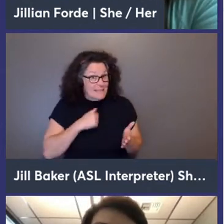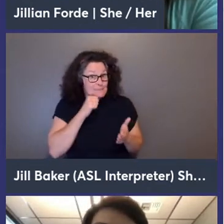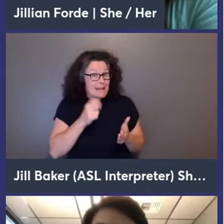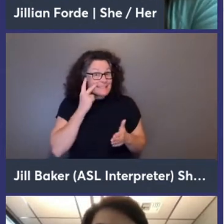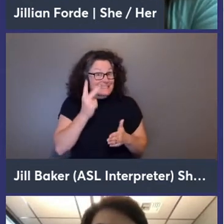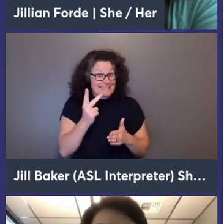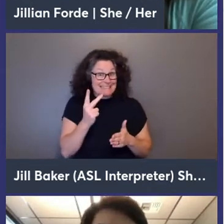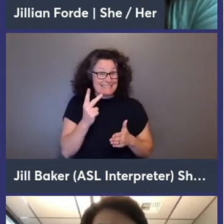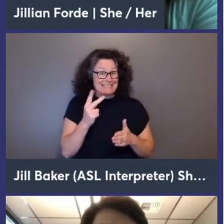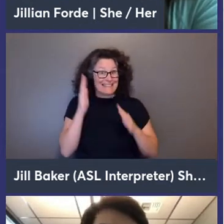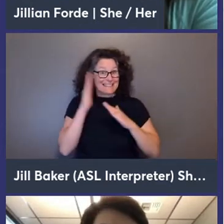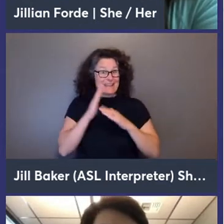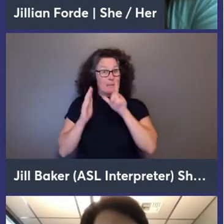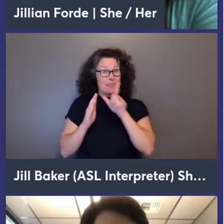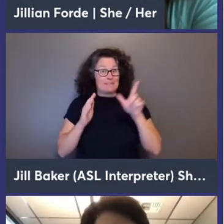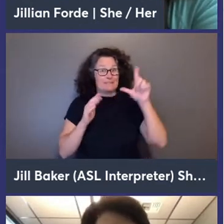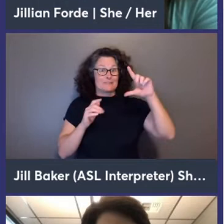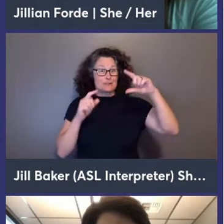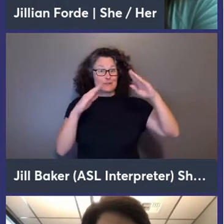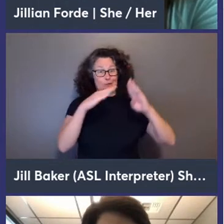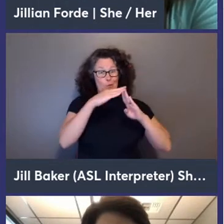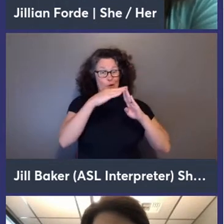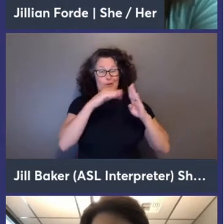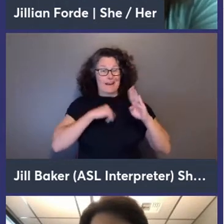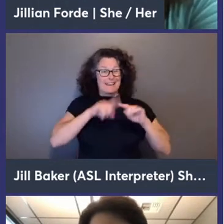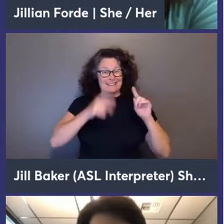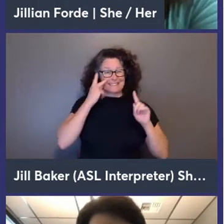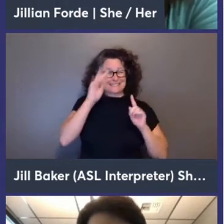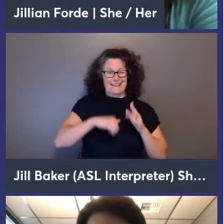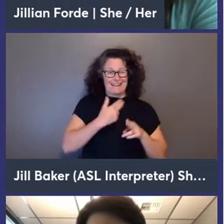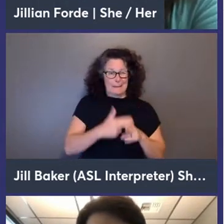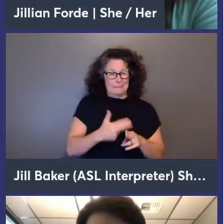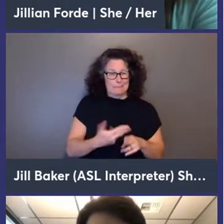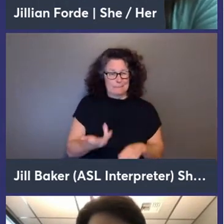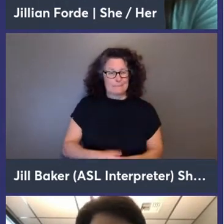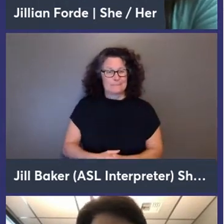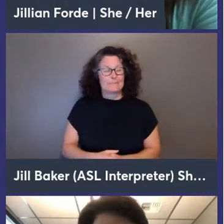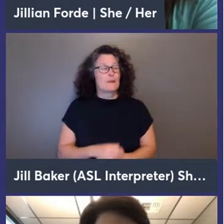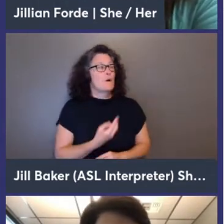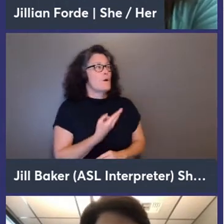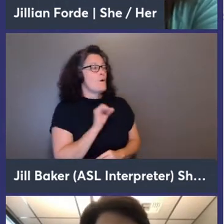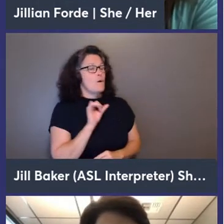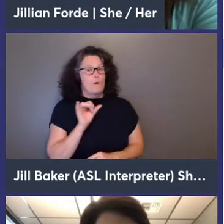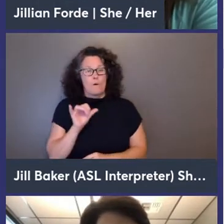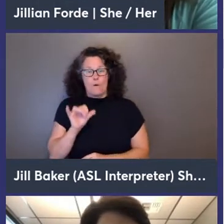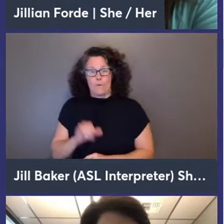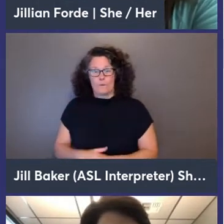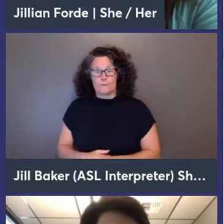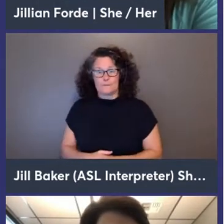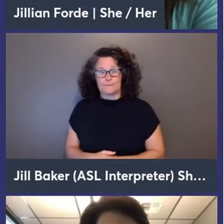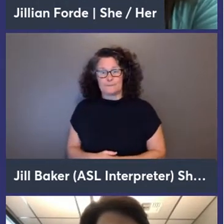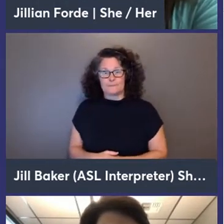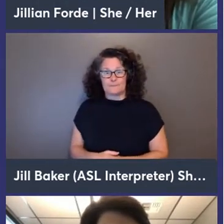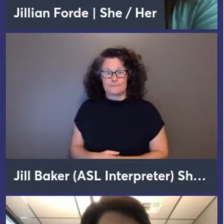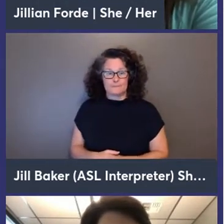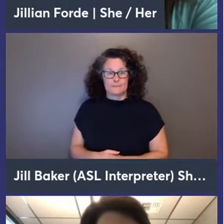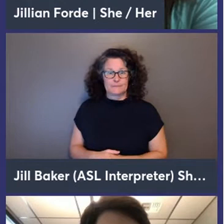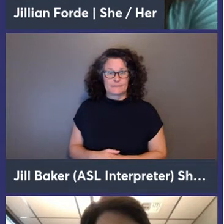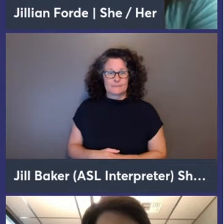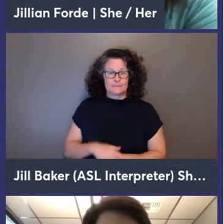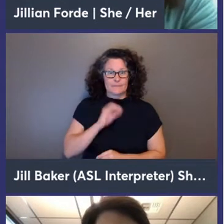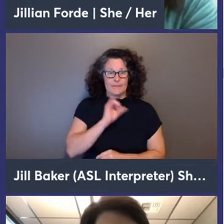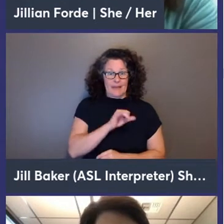see in the top left-hand corner. So you mean here?